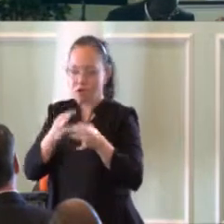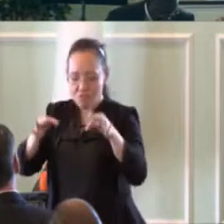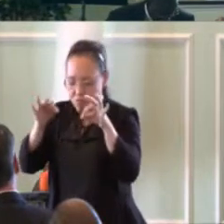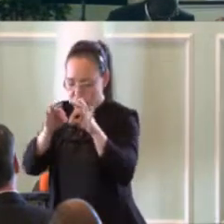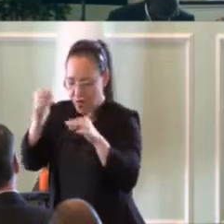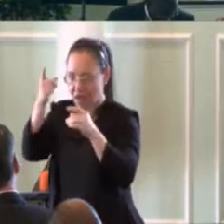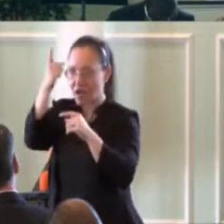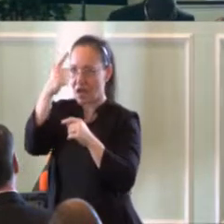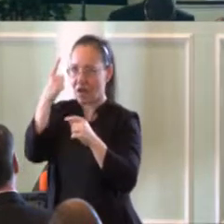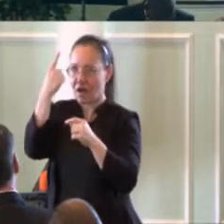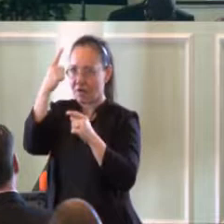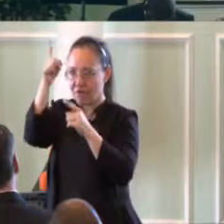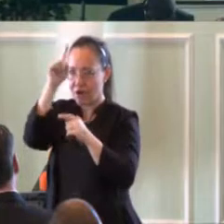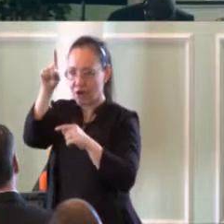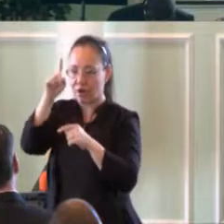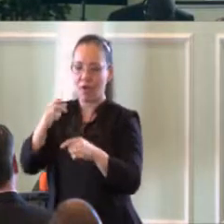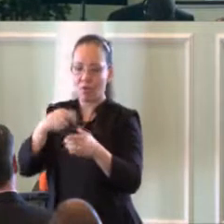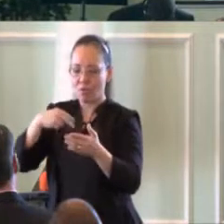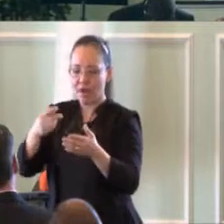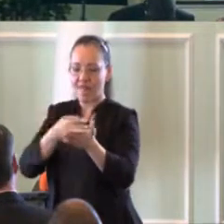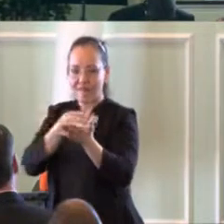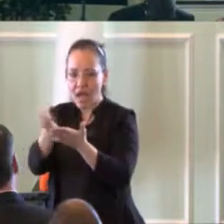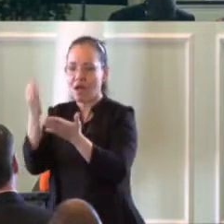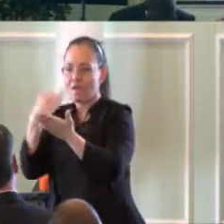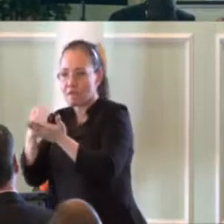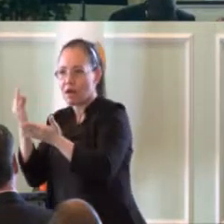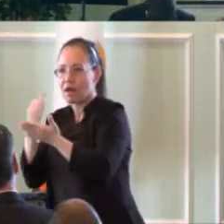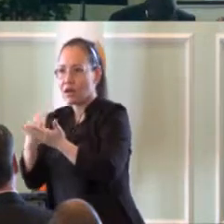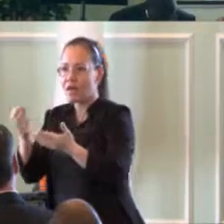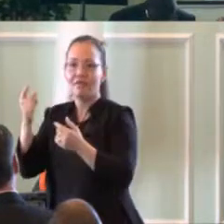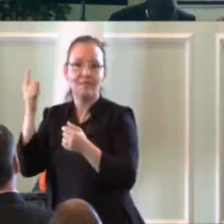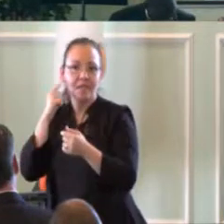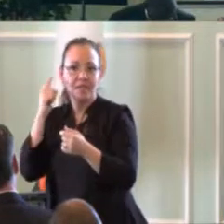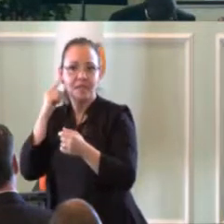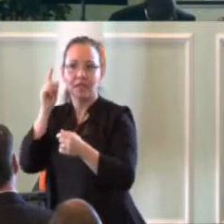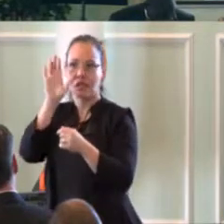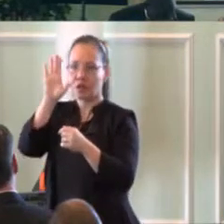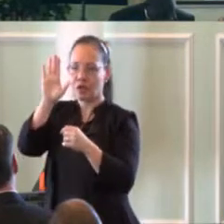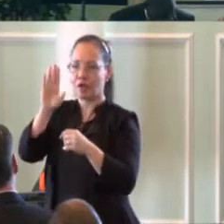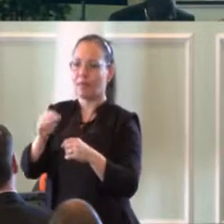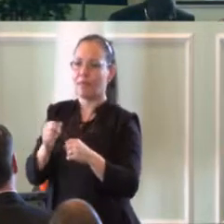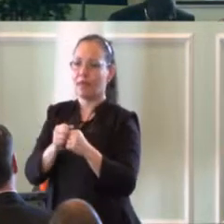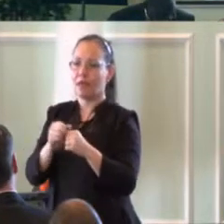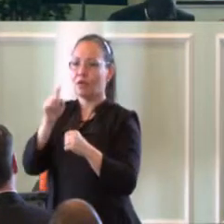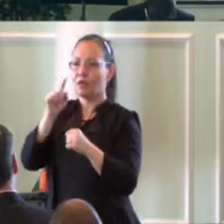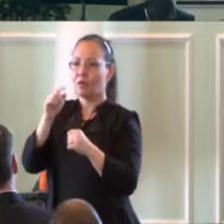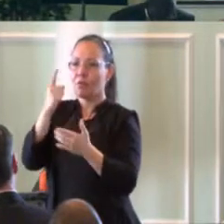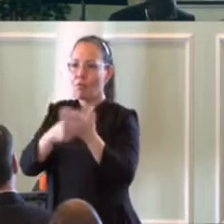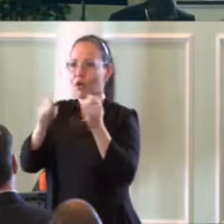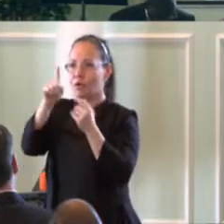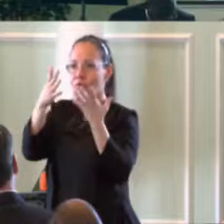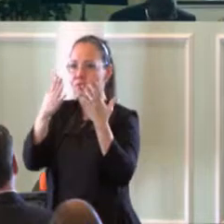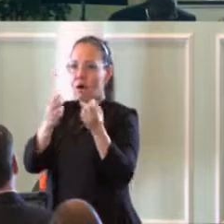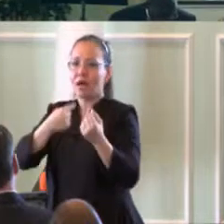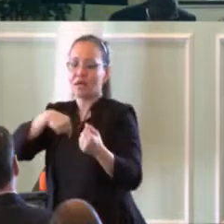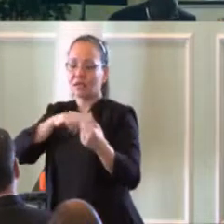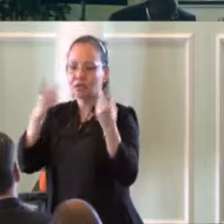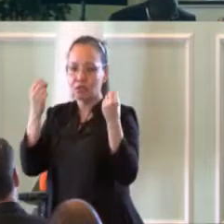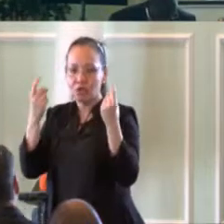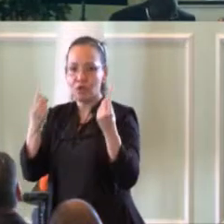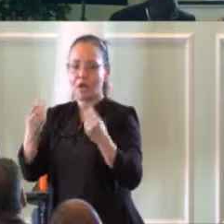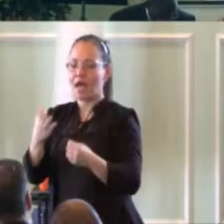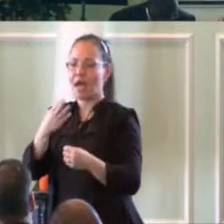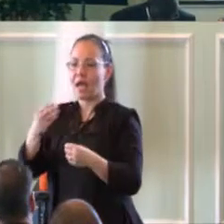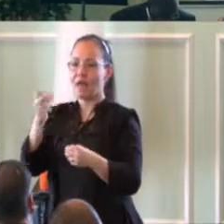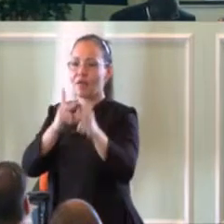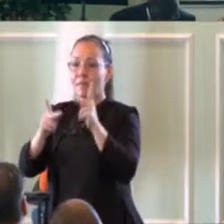We fail over and over at listening to your leading, doing what you would have us to do, and being the people you